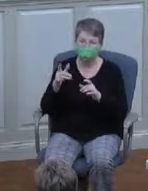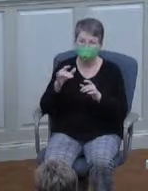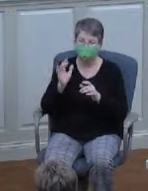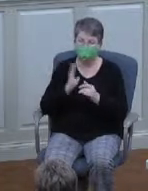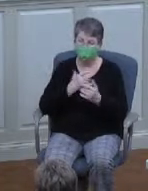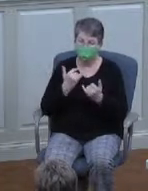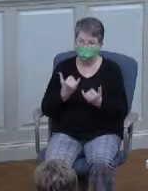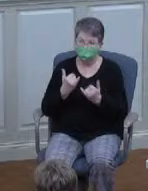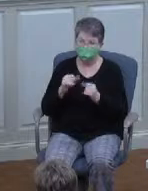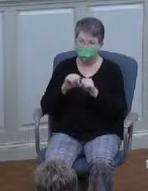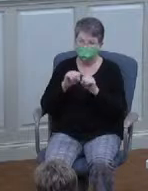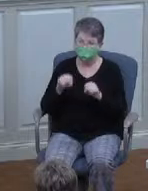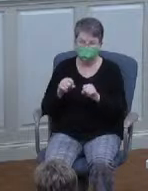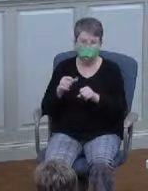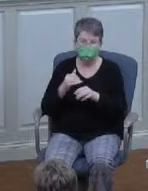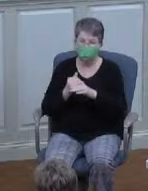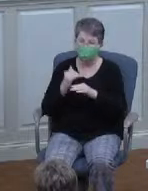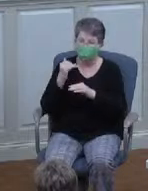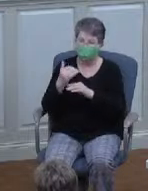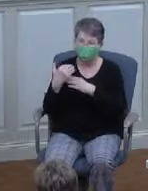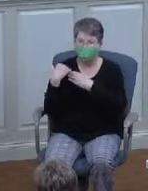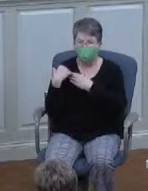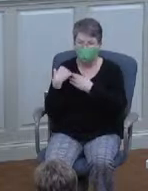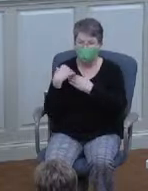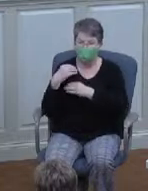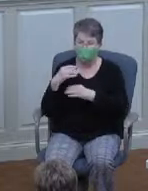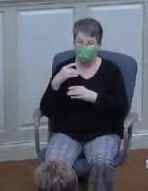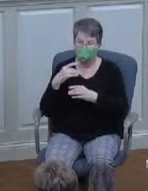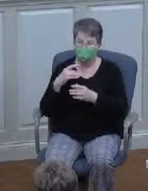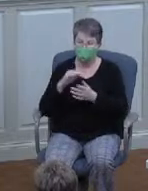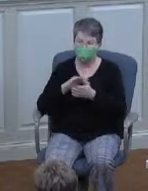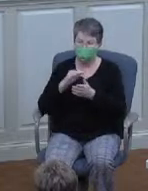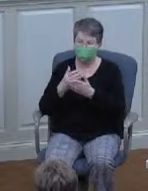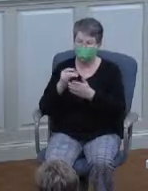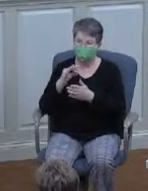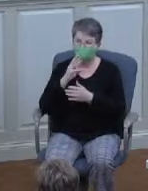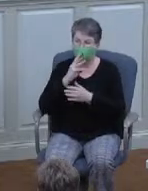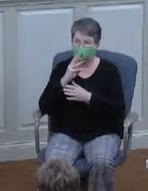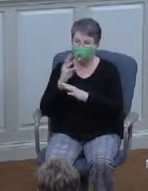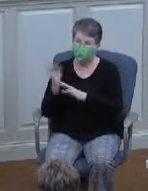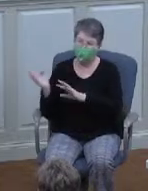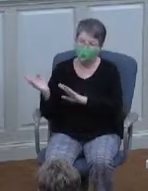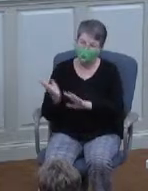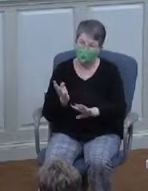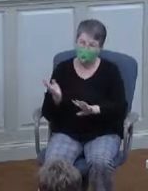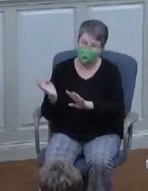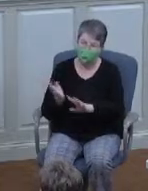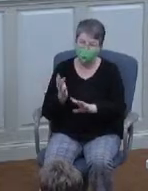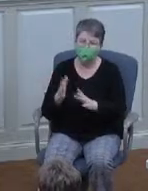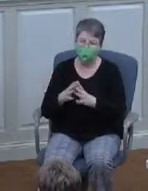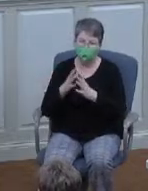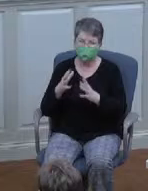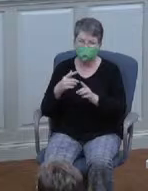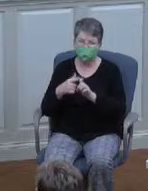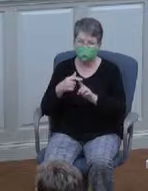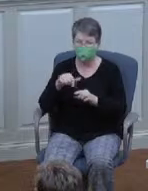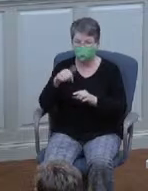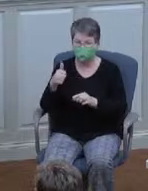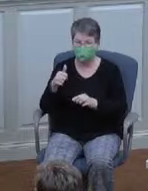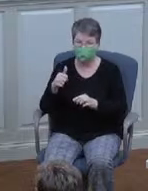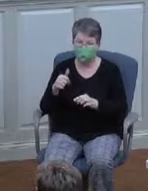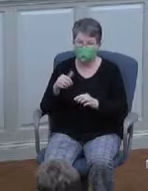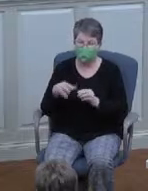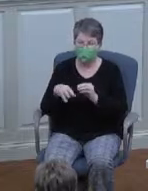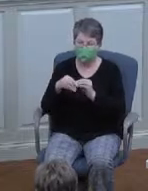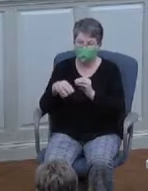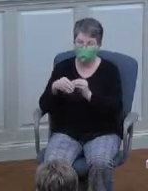is overburdened by the amount of inflow that comes into the water treatment plant, and a lot of other additional